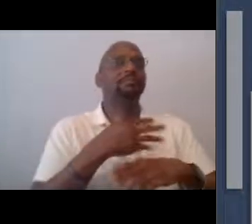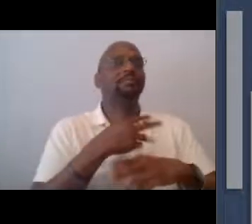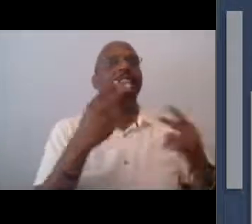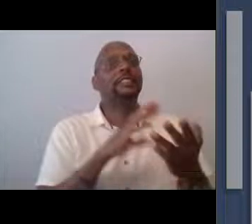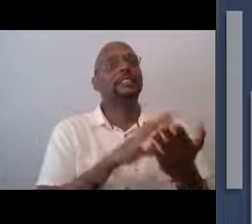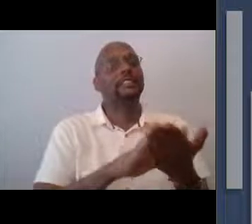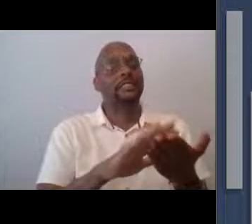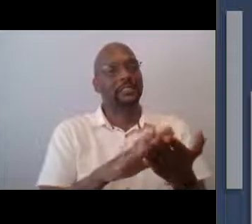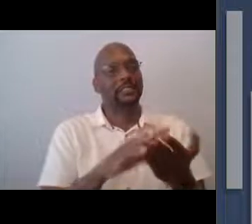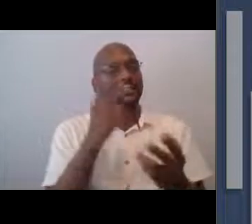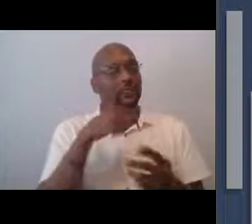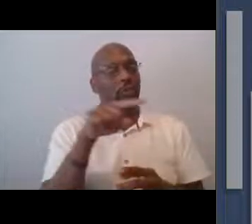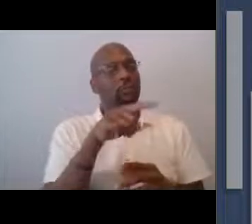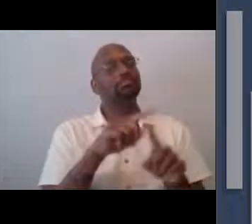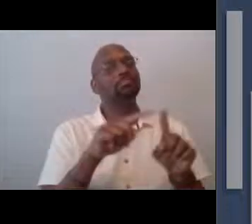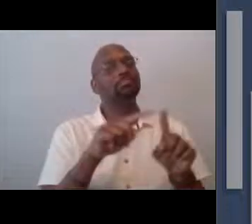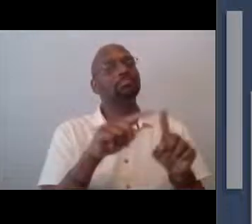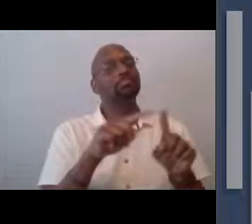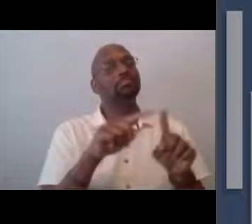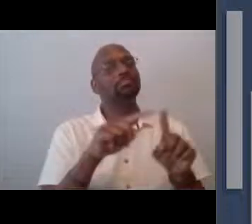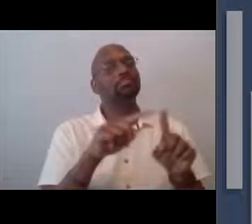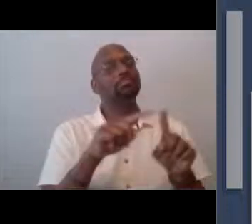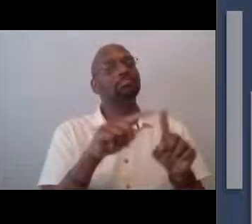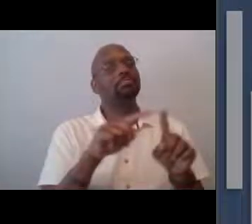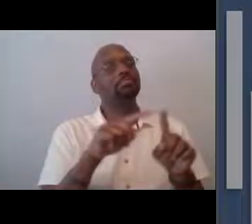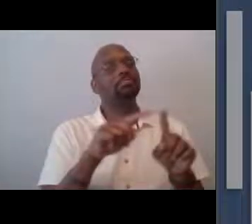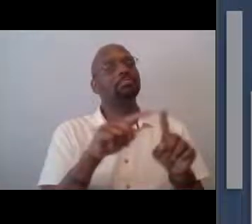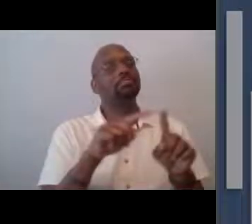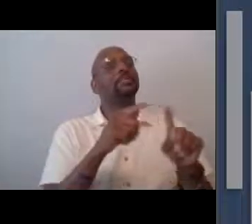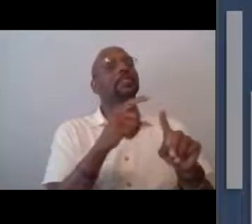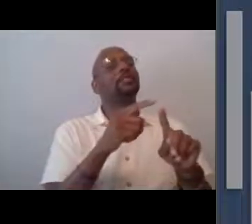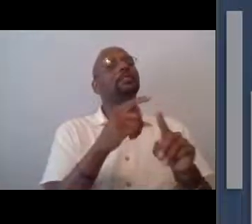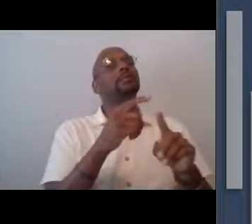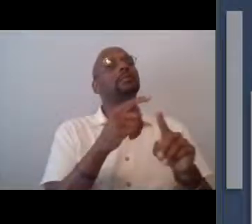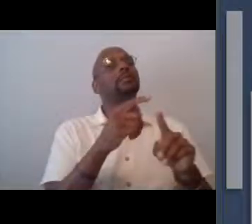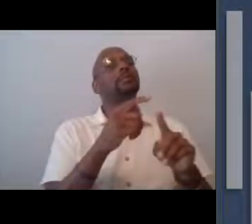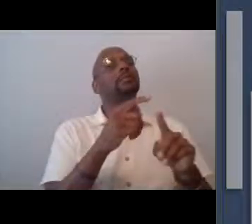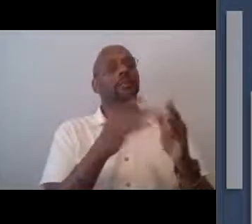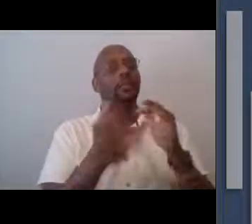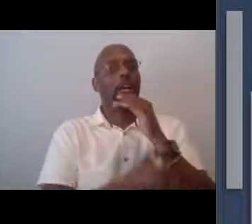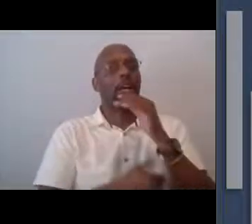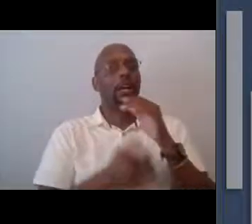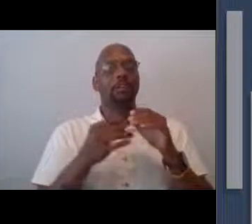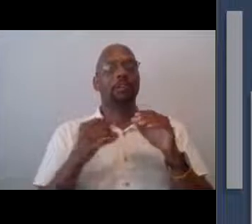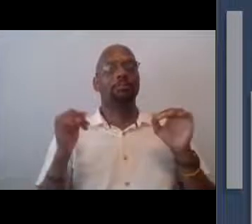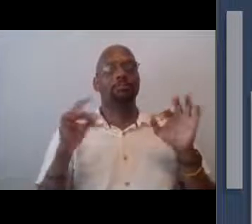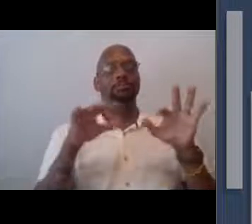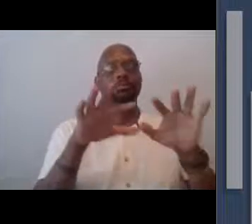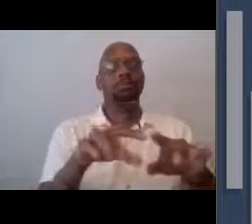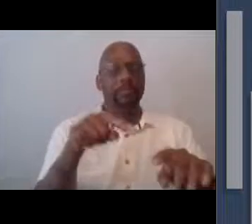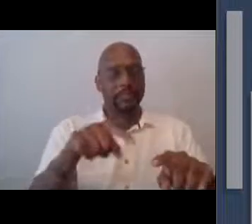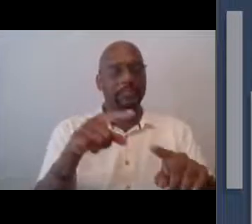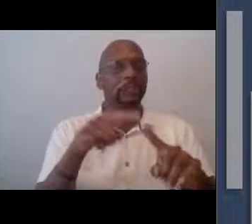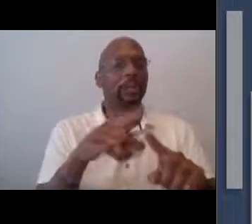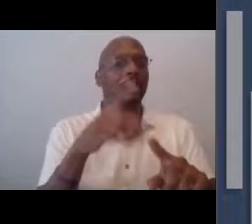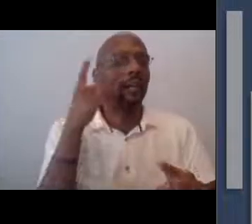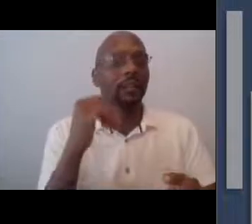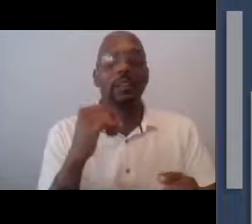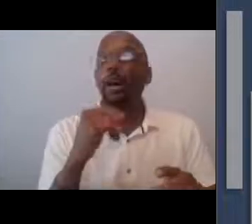on and people from all over the country that were standing there going, oh, so that's how you do it in California. Oh, so that's how you do it in